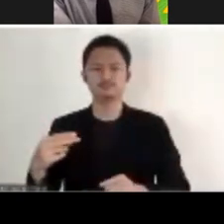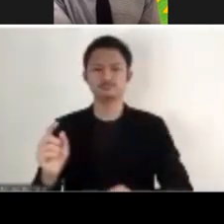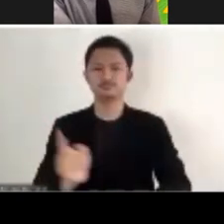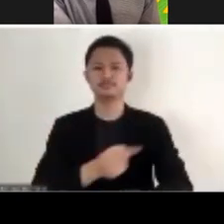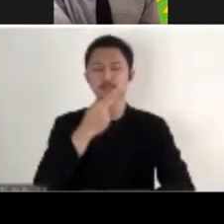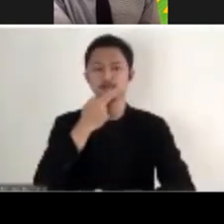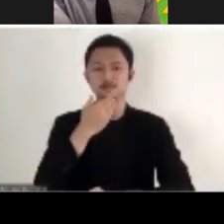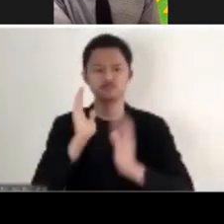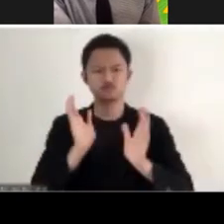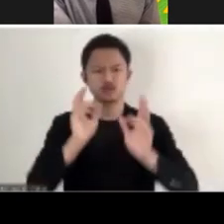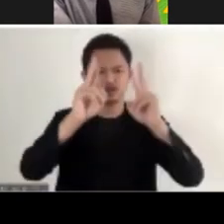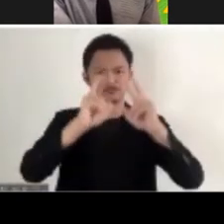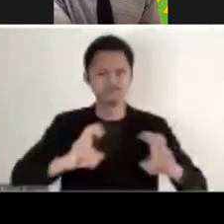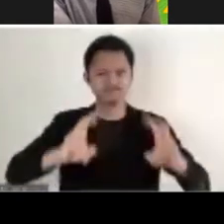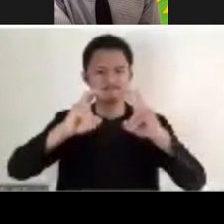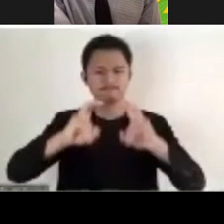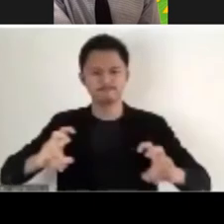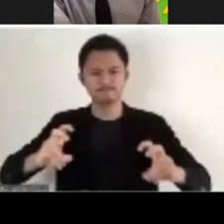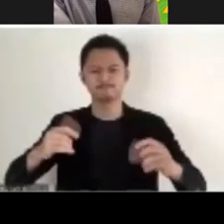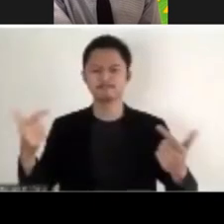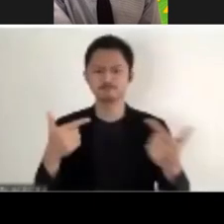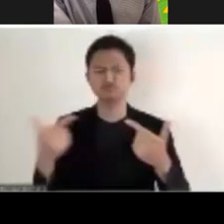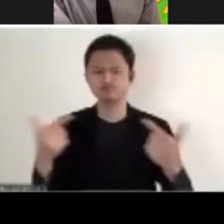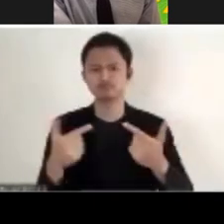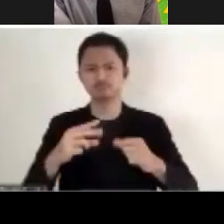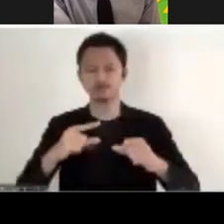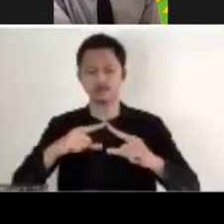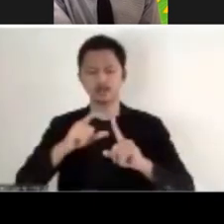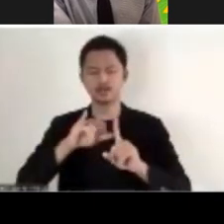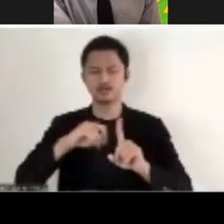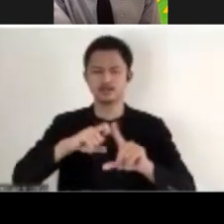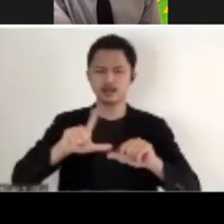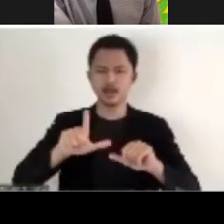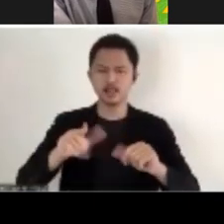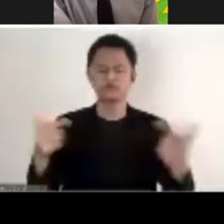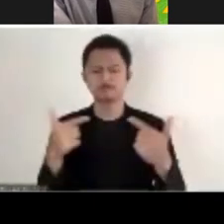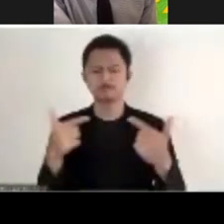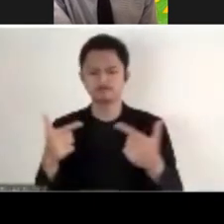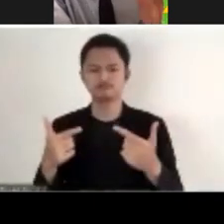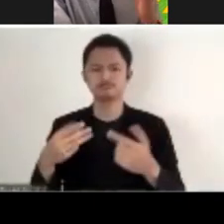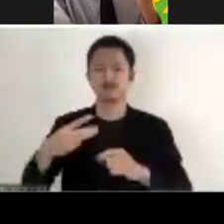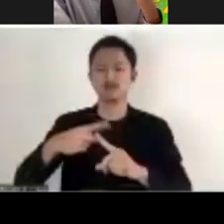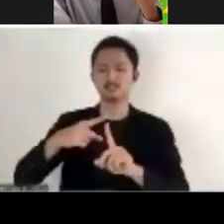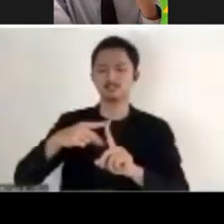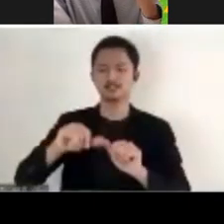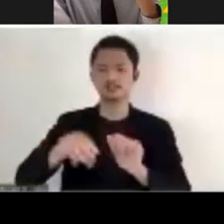wide Carry some reasons I've Come